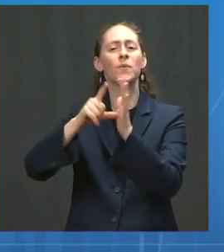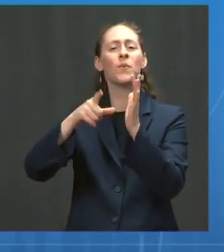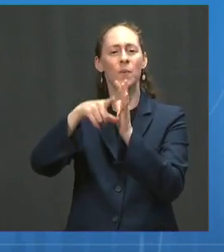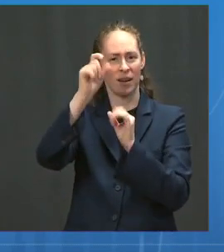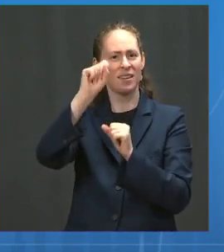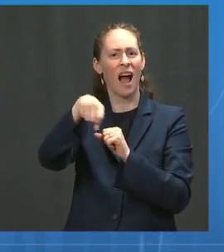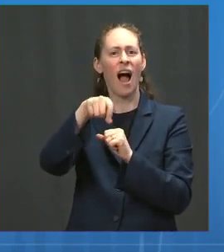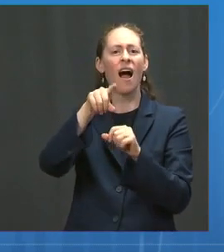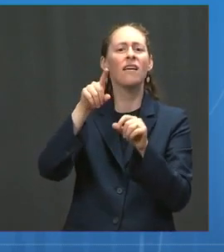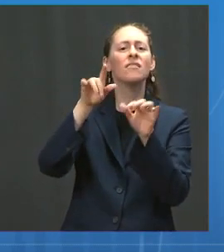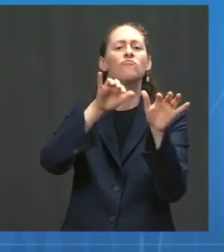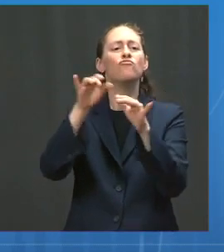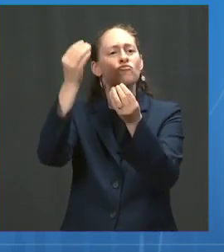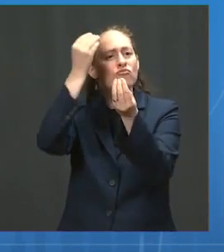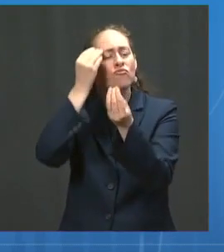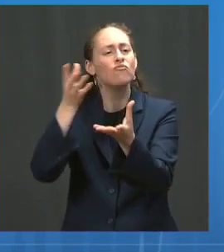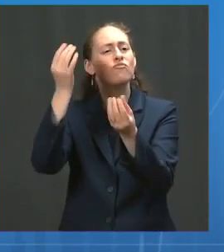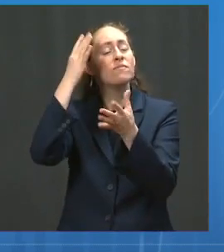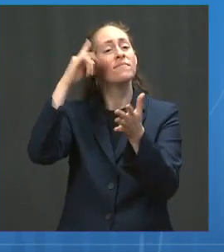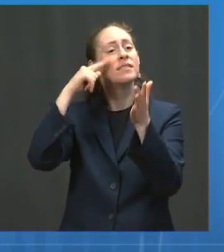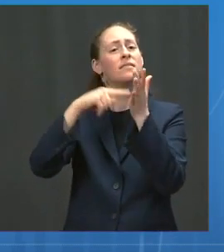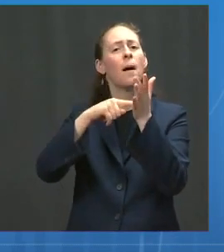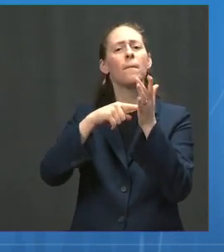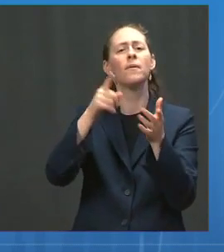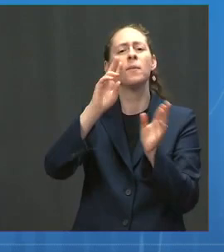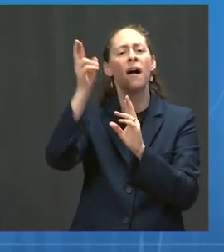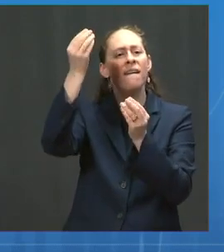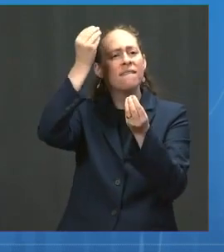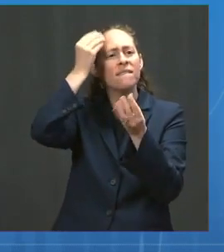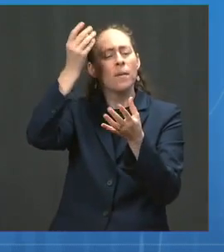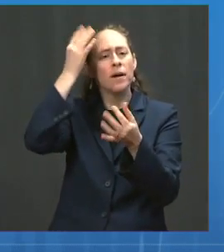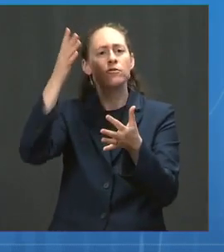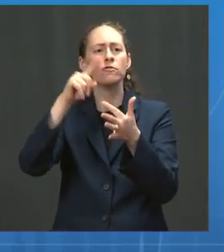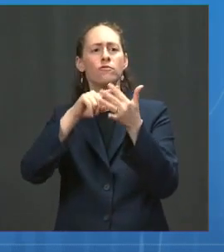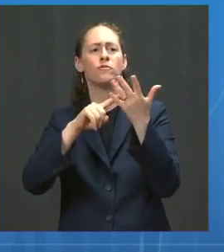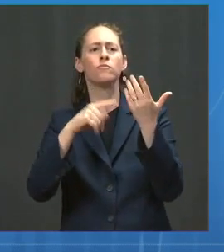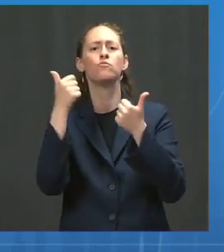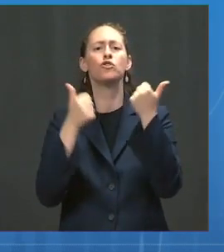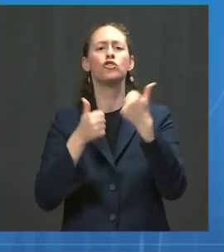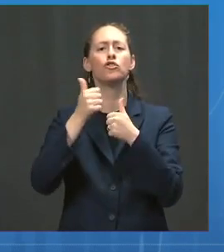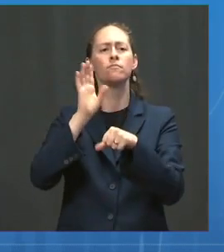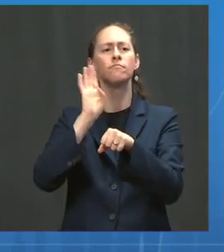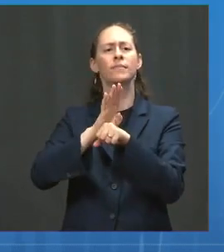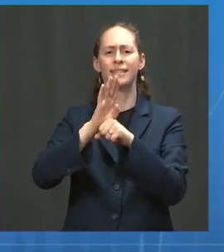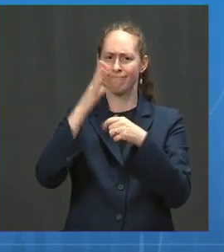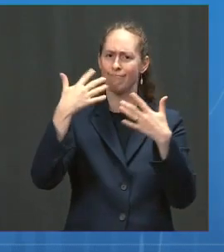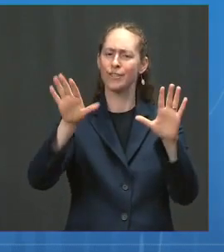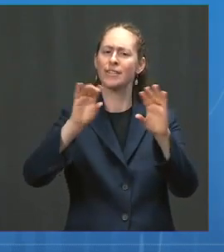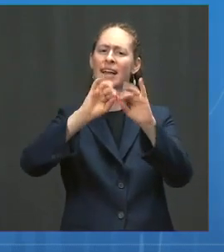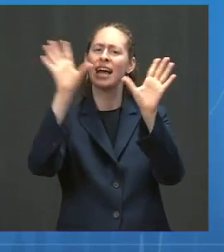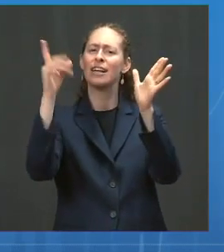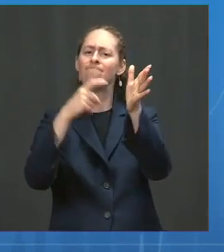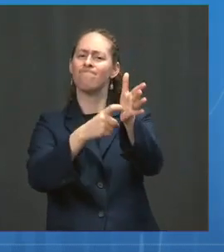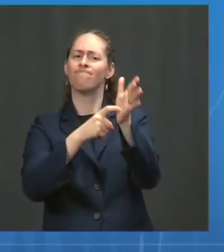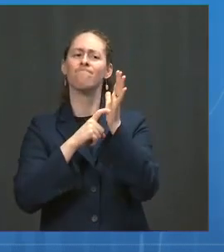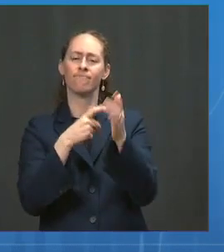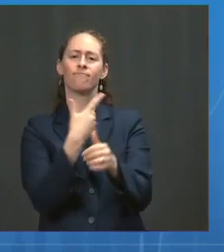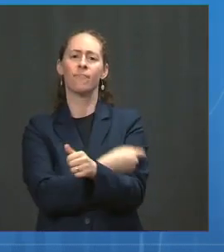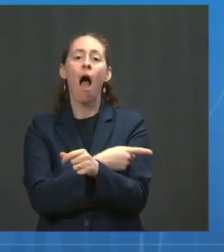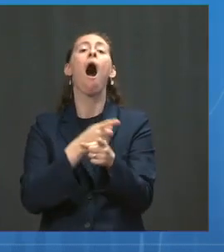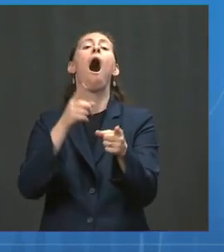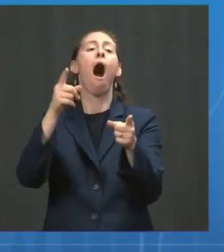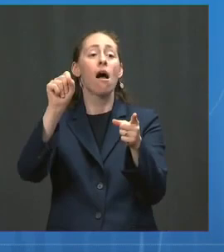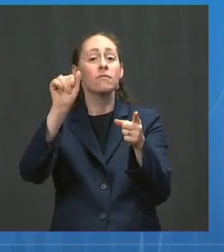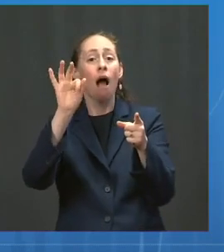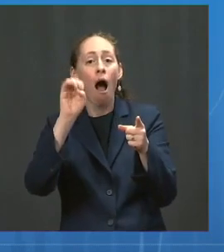workers or businesses that require proof of vaccination to enter the business. Small businesses across